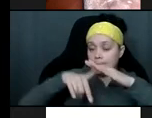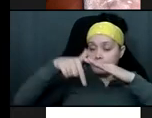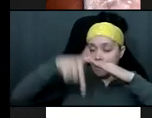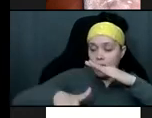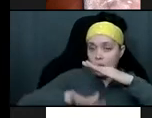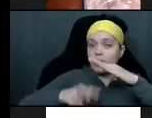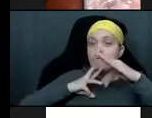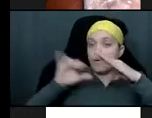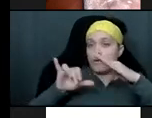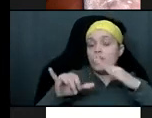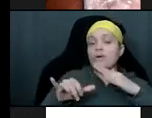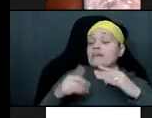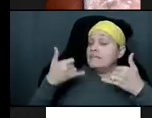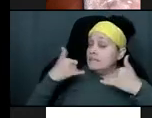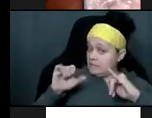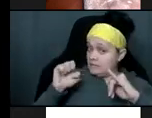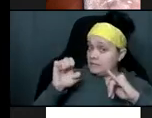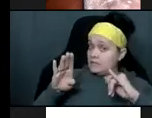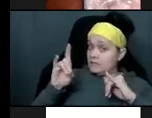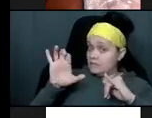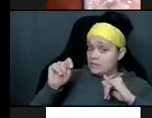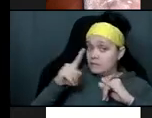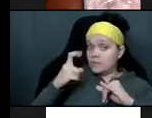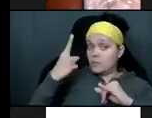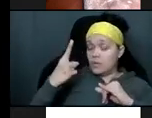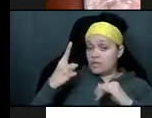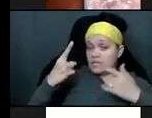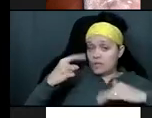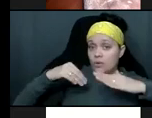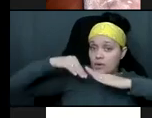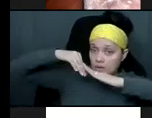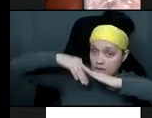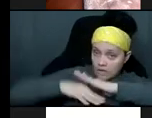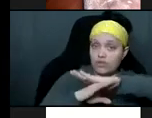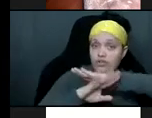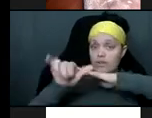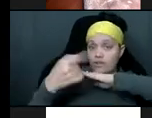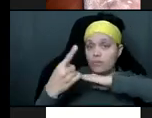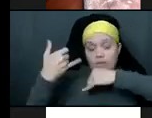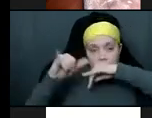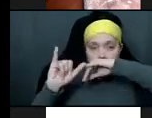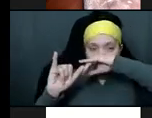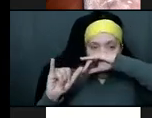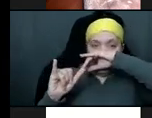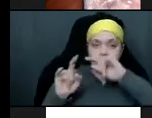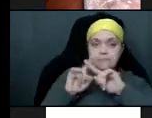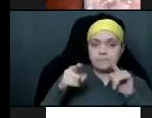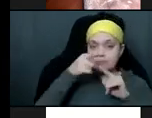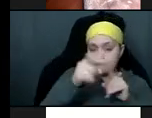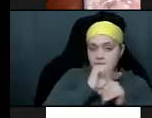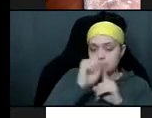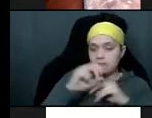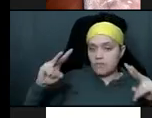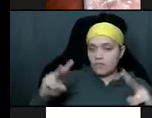so. It's still subduction because one of those pieces still slides under the other. But in this case, the